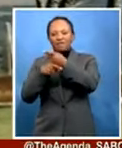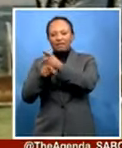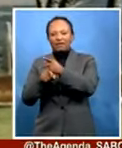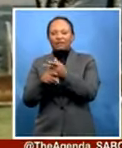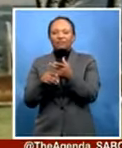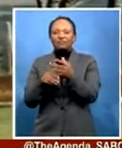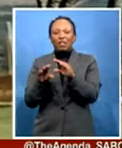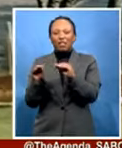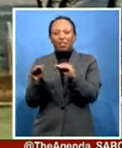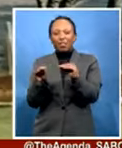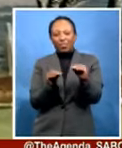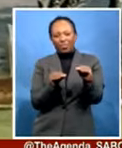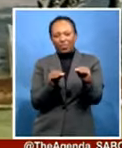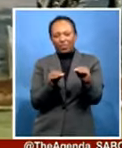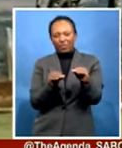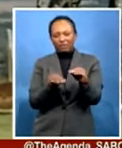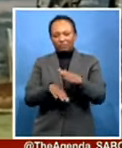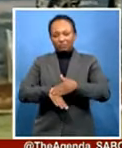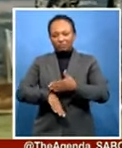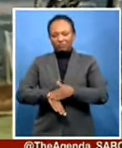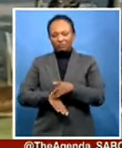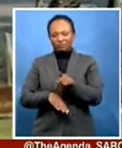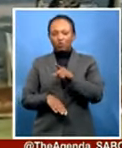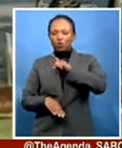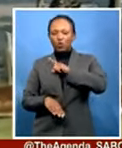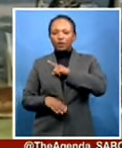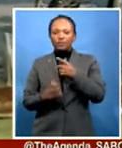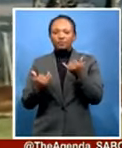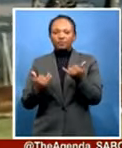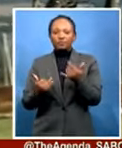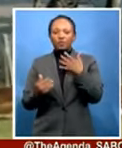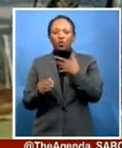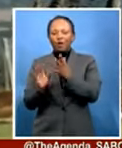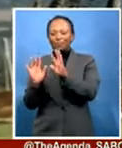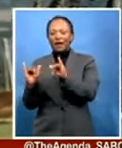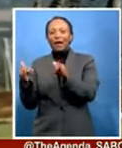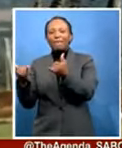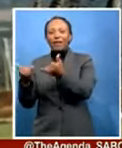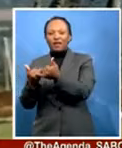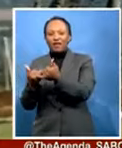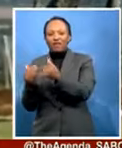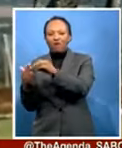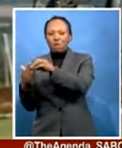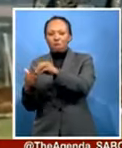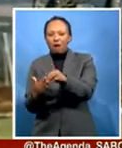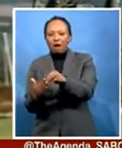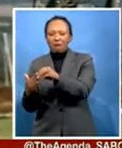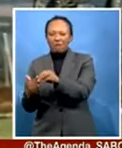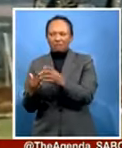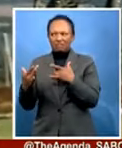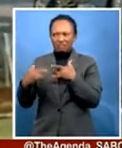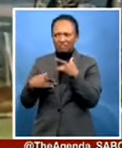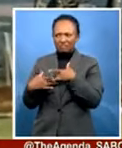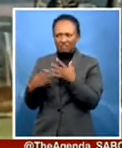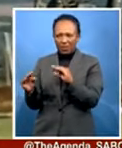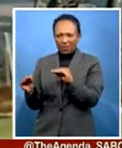it was delayed by the courier companies, and we were getting more and more concerned, and eventually the package arrived in South